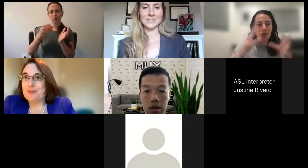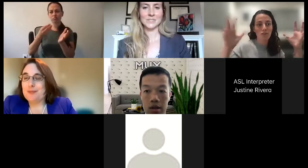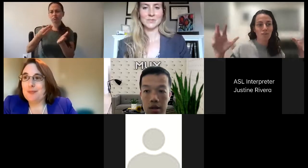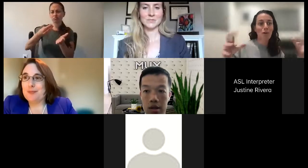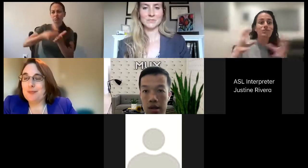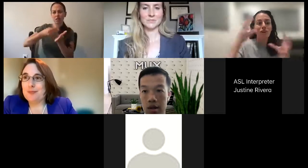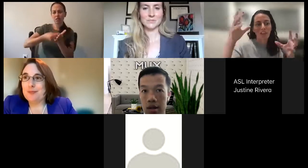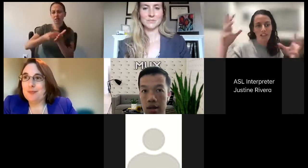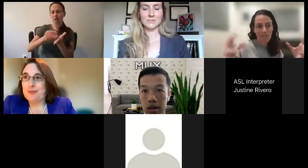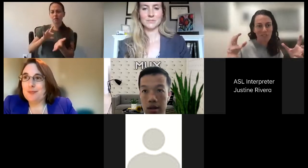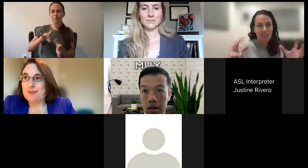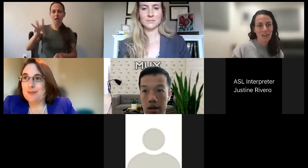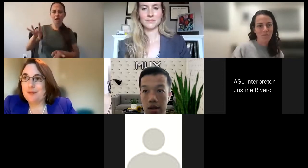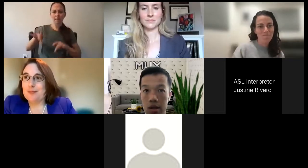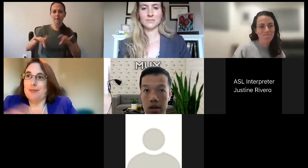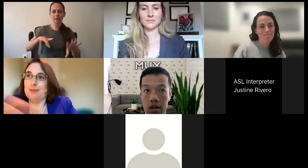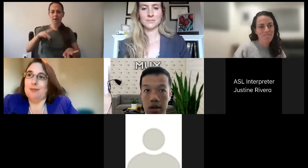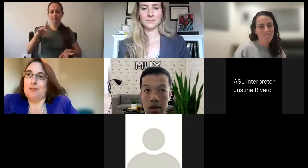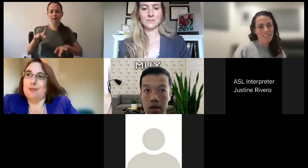that puzzle of,